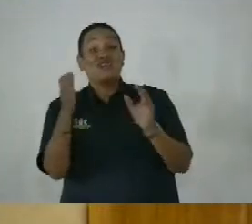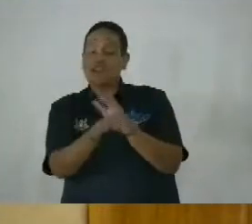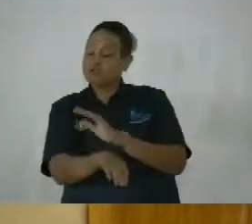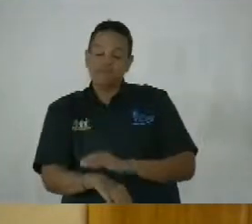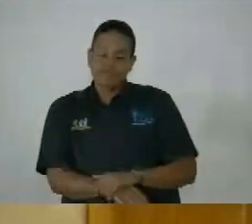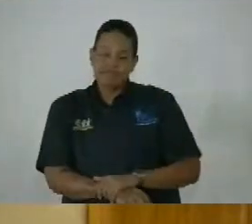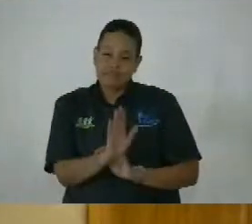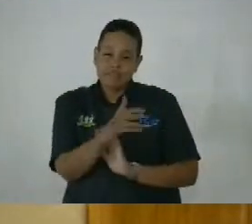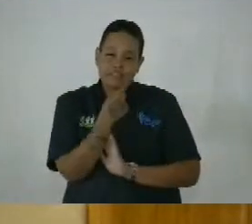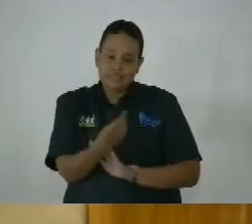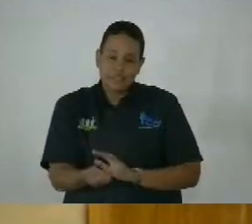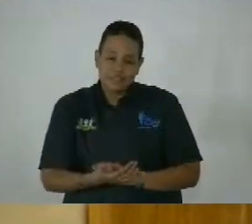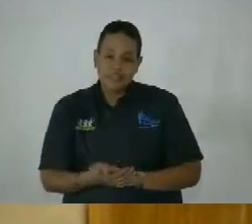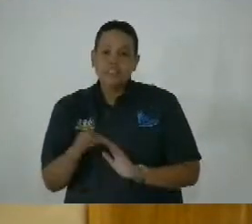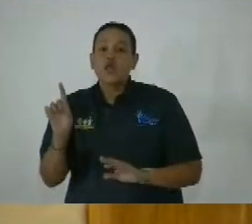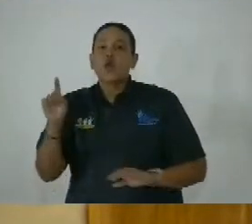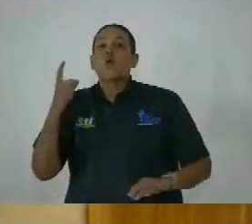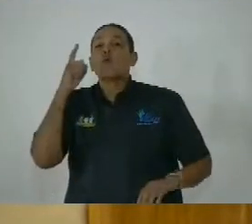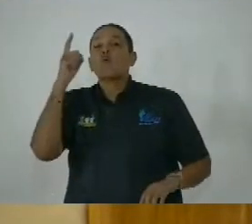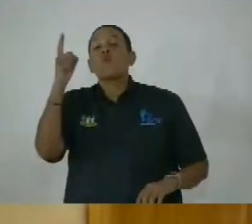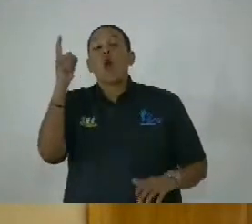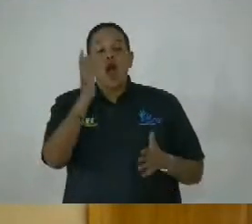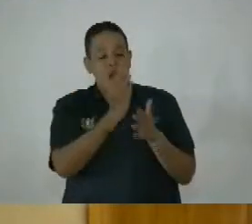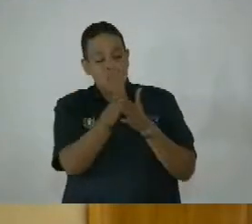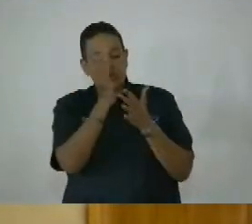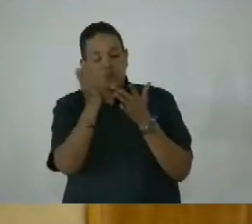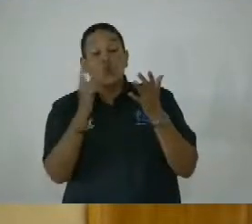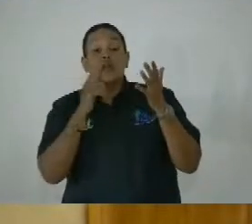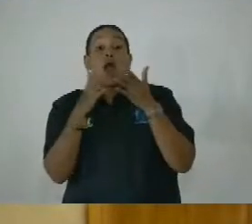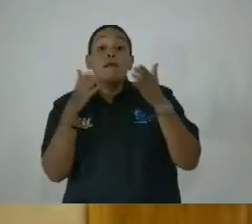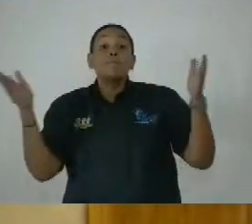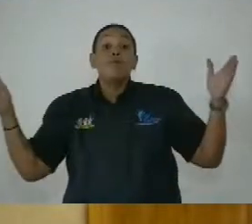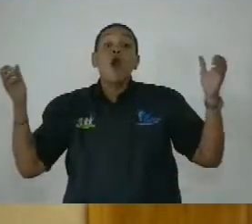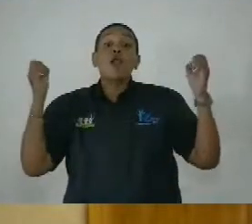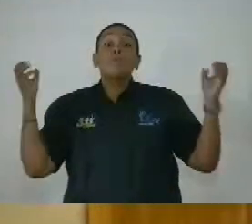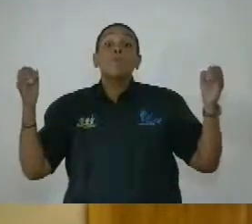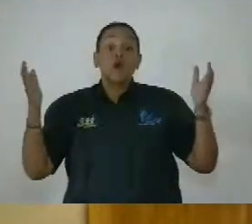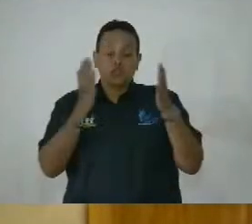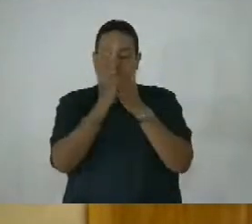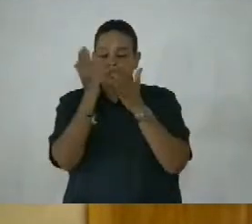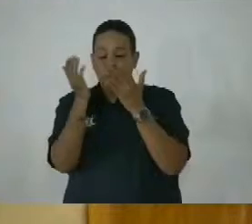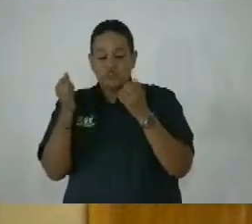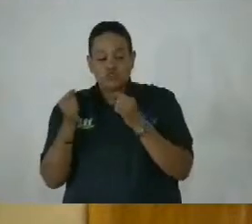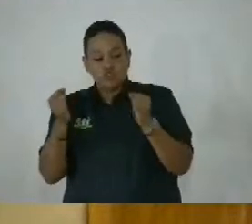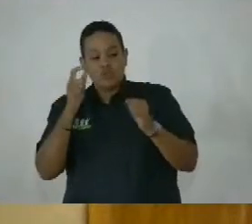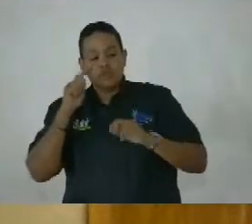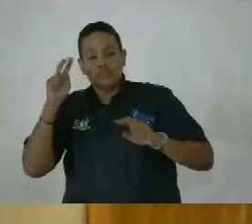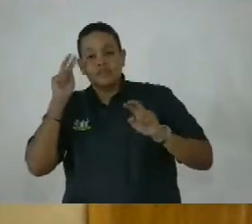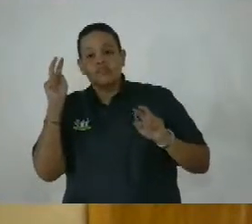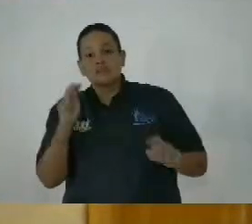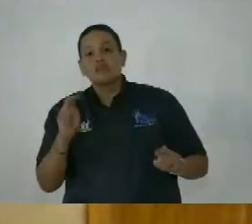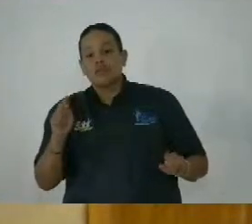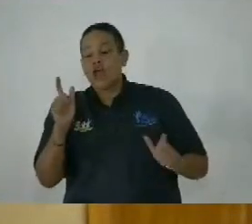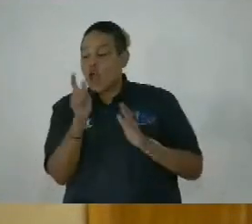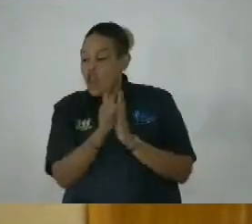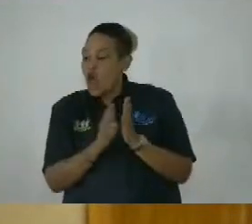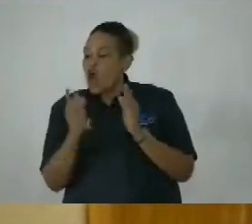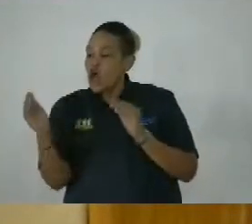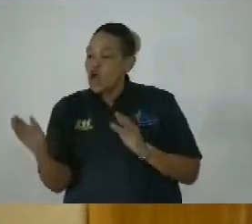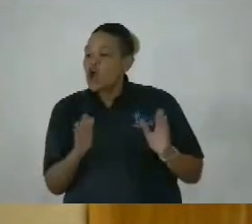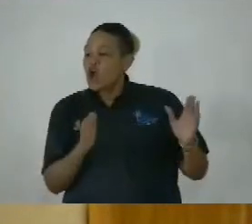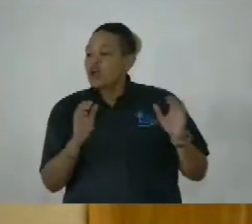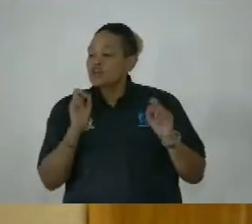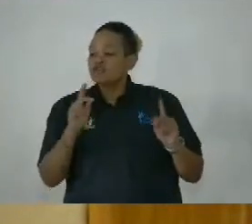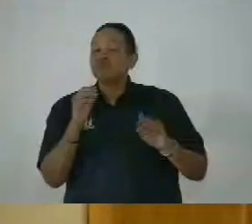crime problem. They are but one set of tools in a broader, multi-pronged strategy designed to restore law and order. That is why